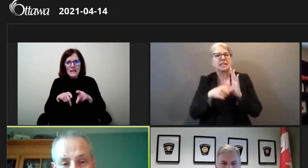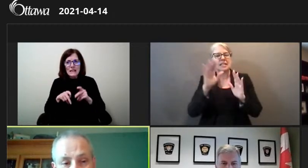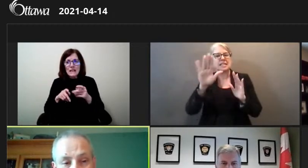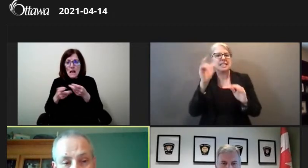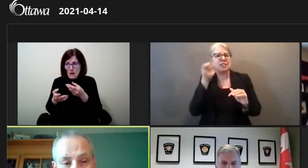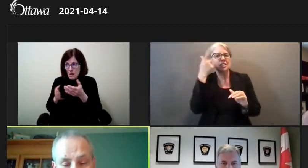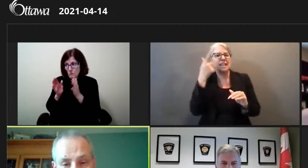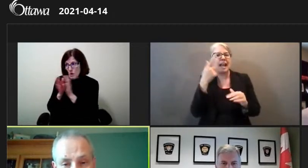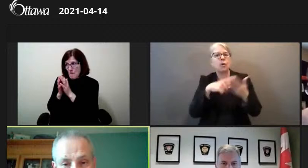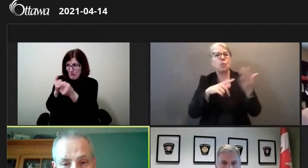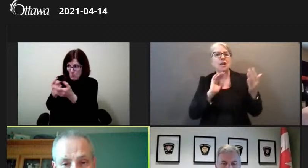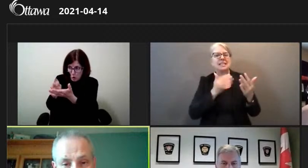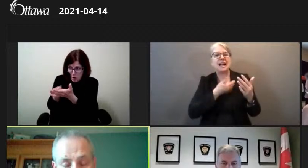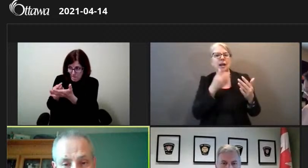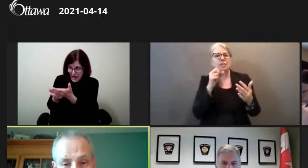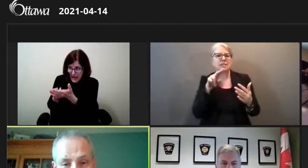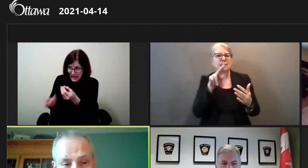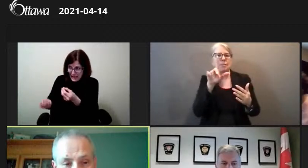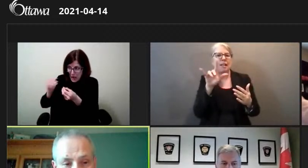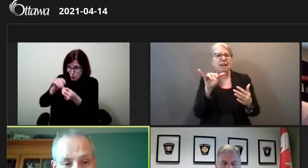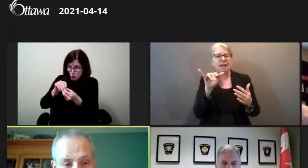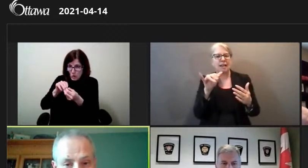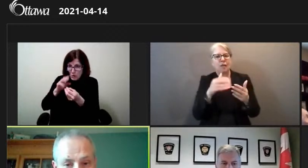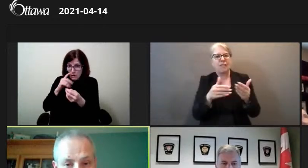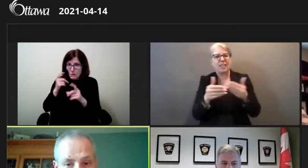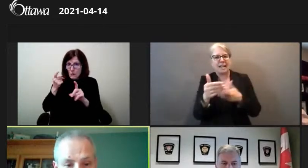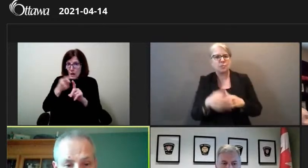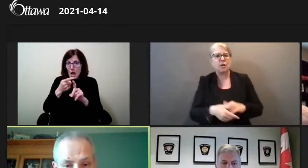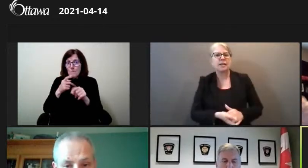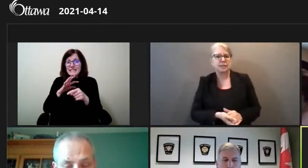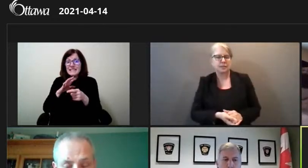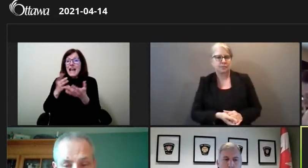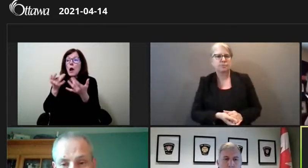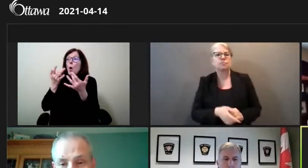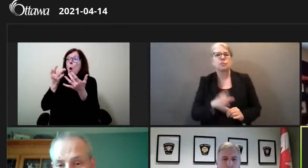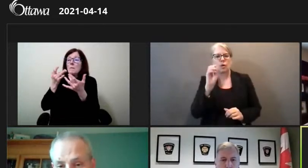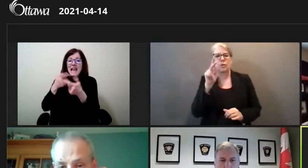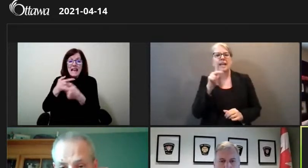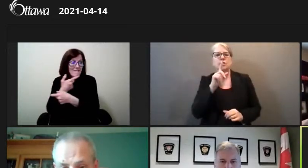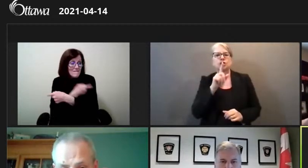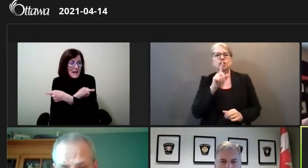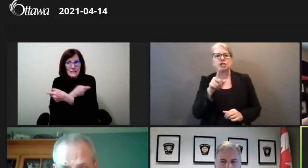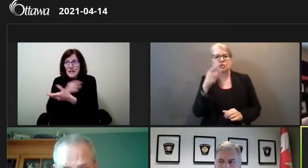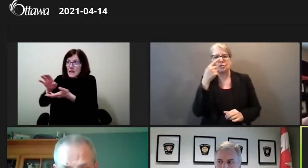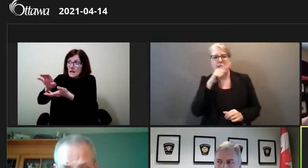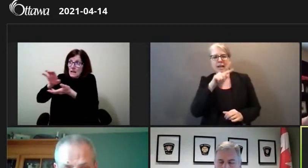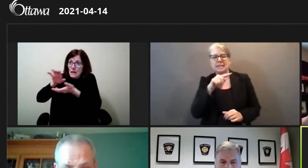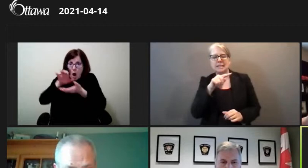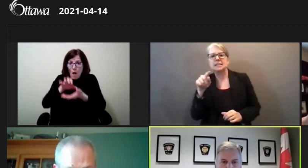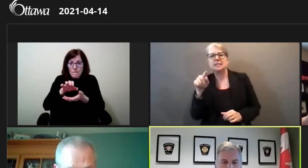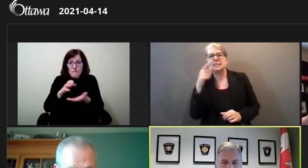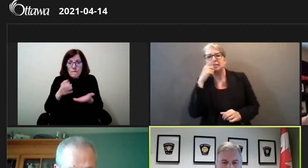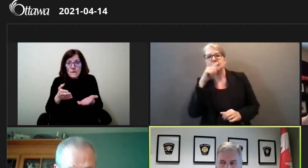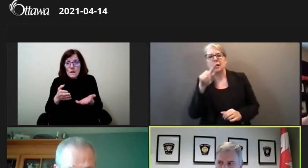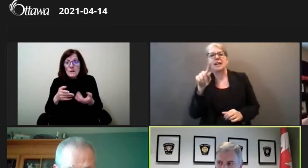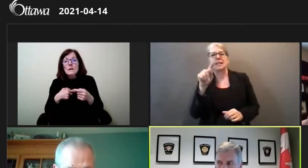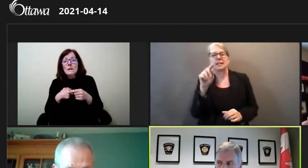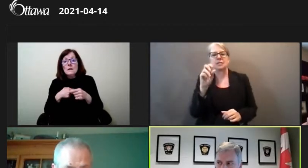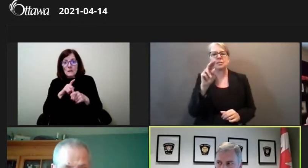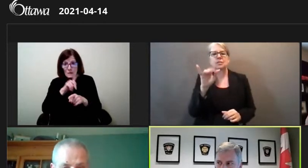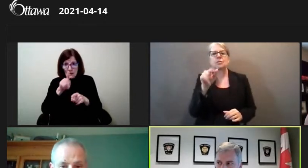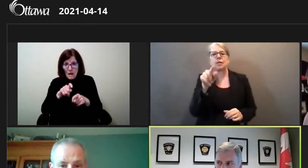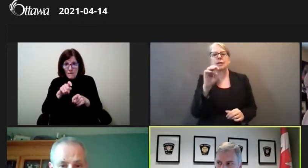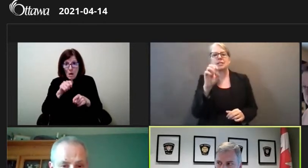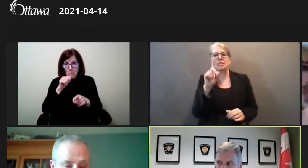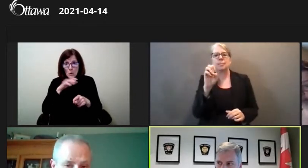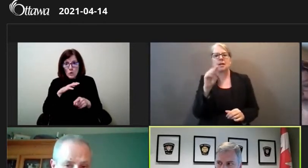what our supply of vaccine is like over the next little while. Okay. You don't mind, Mr. DeMonte? No, not at all, Chair. Just for some clarity,